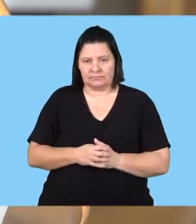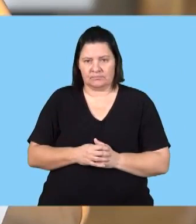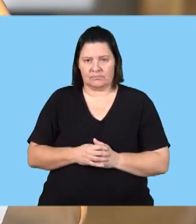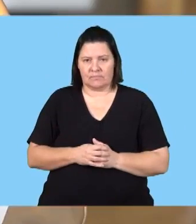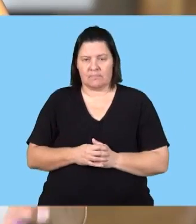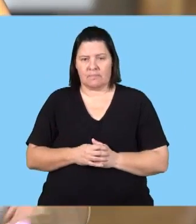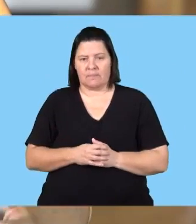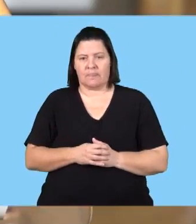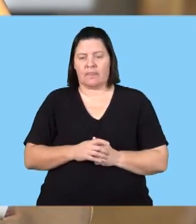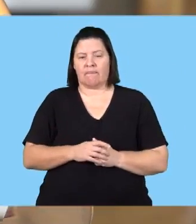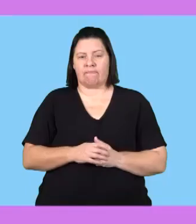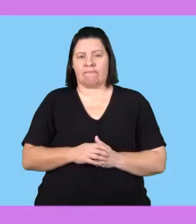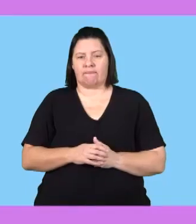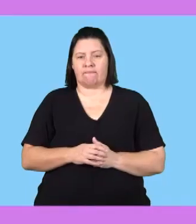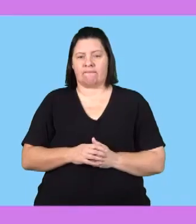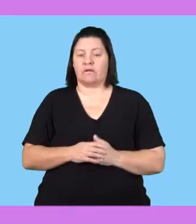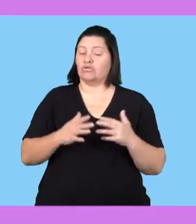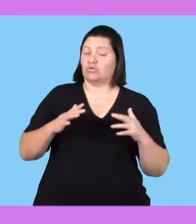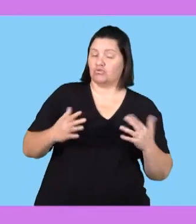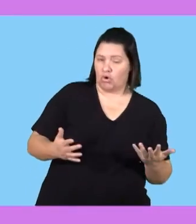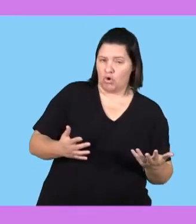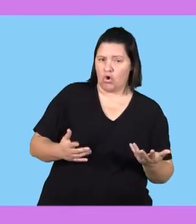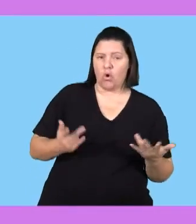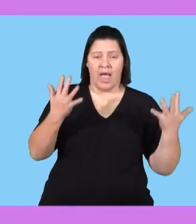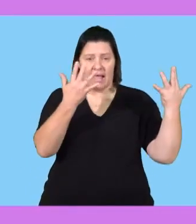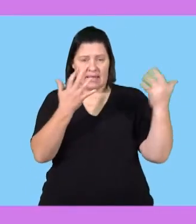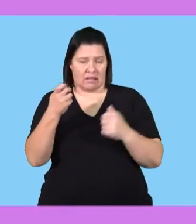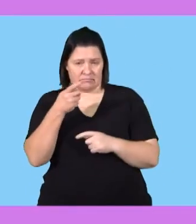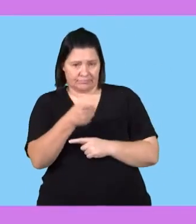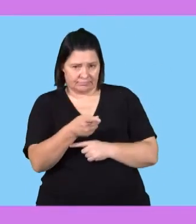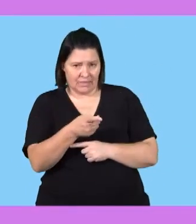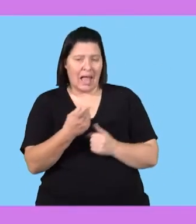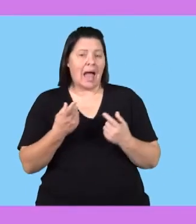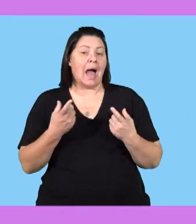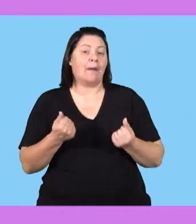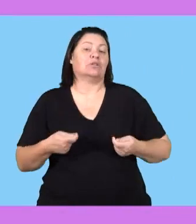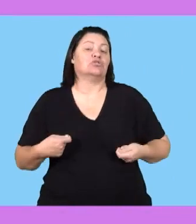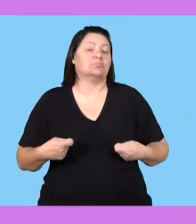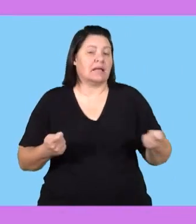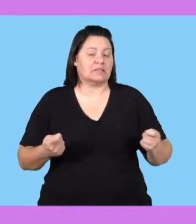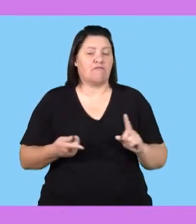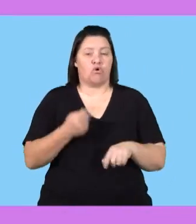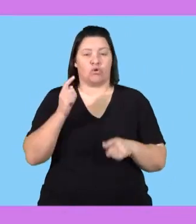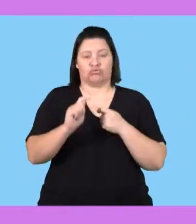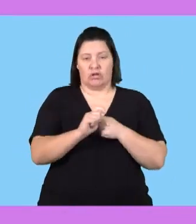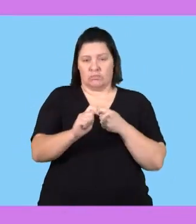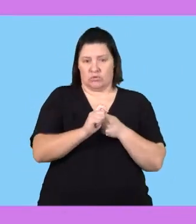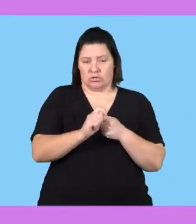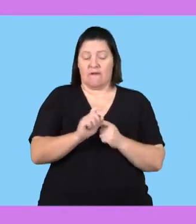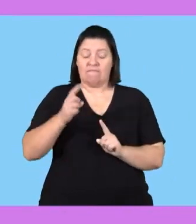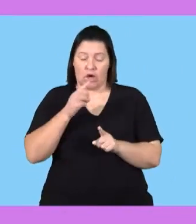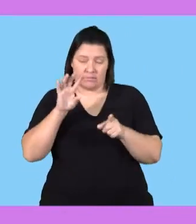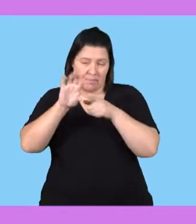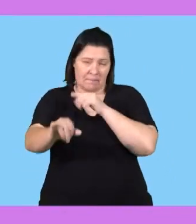compare your answer versus what is given on the claim. So can we calculate the amount that she spent on the